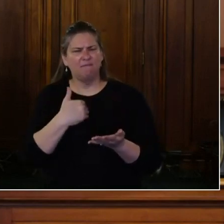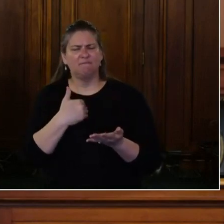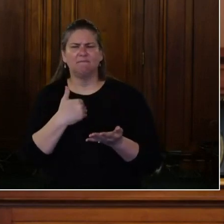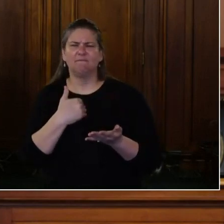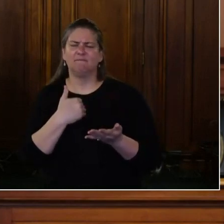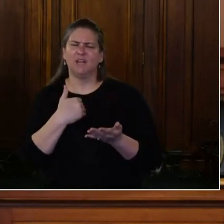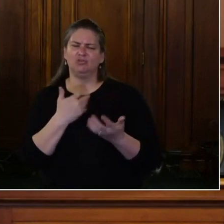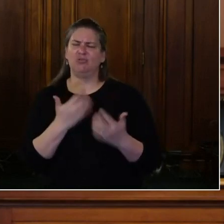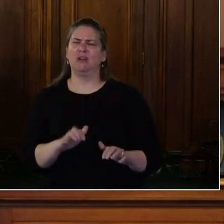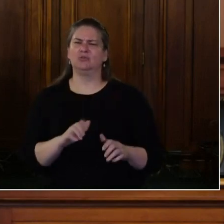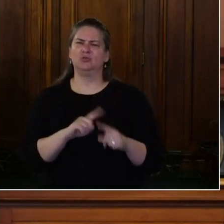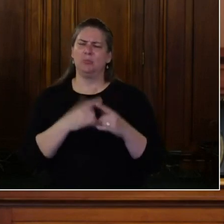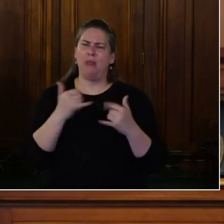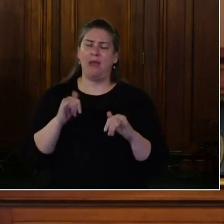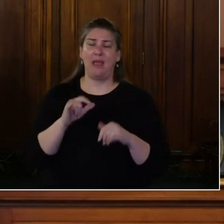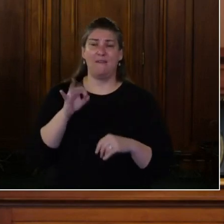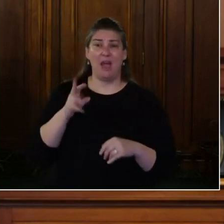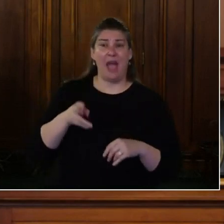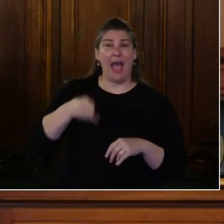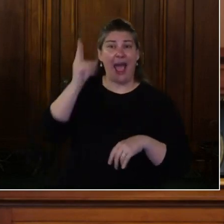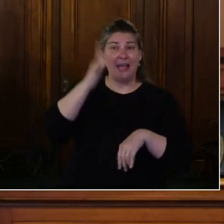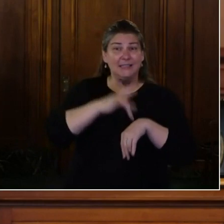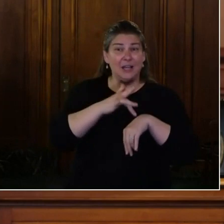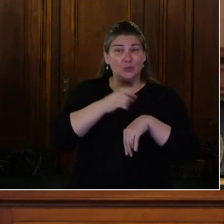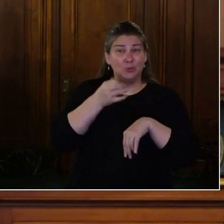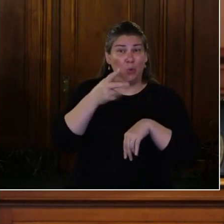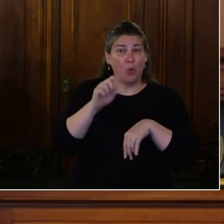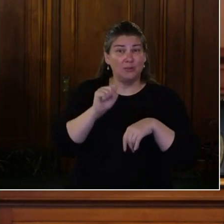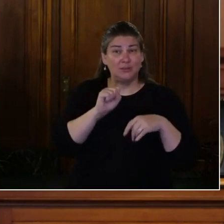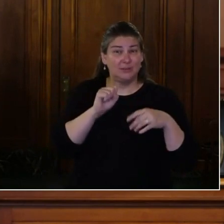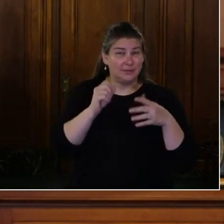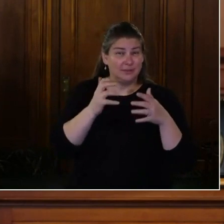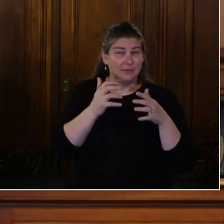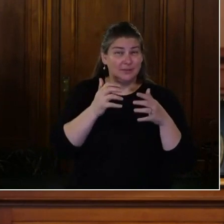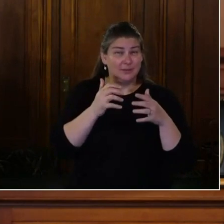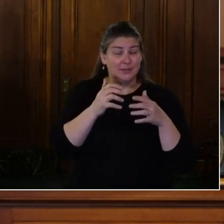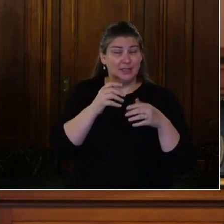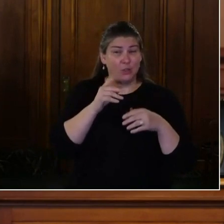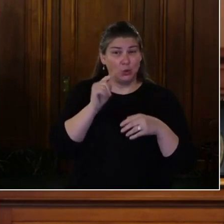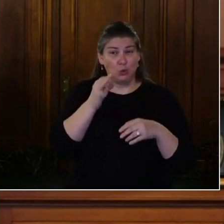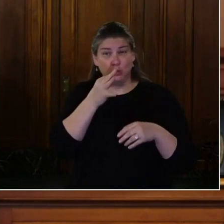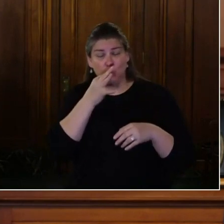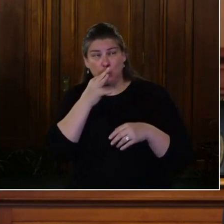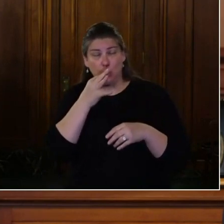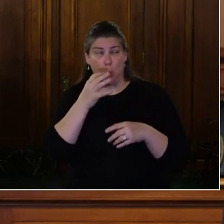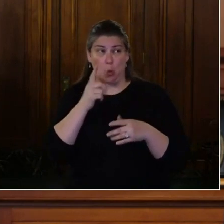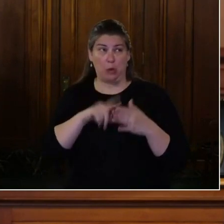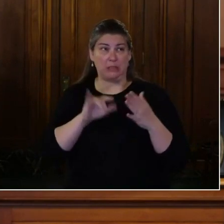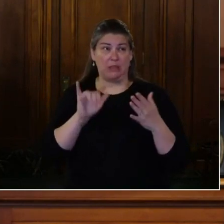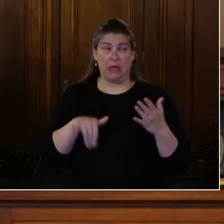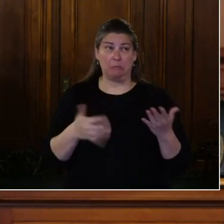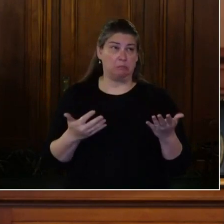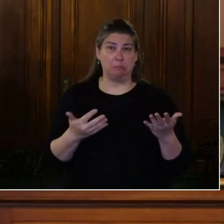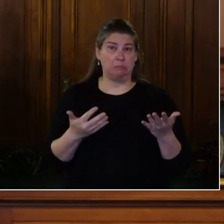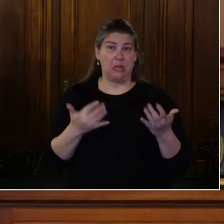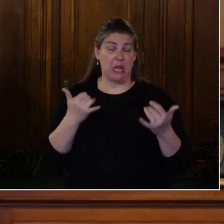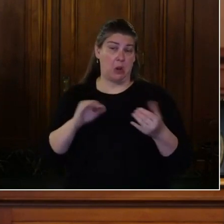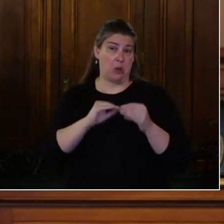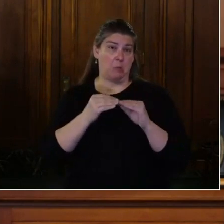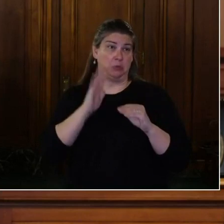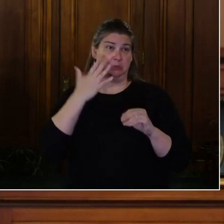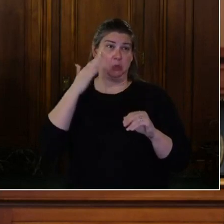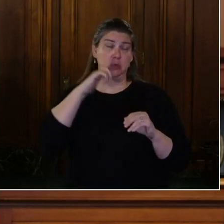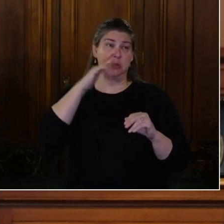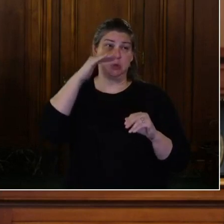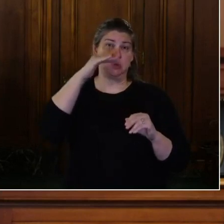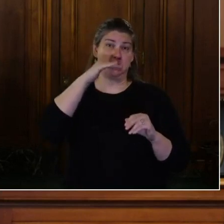play. If we start a high-touch sport too soon, and I don't know what too soon will be. I mean, we're right now seeing the numbers move really well, and we'll know a